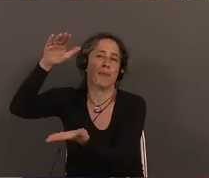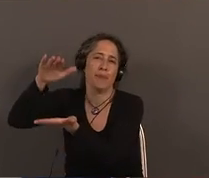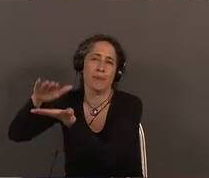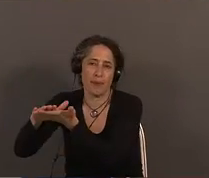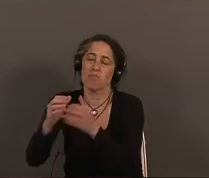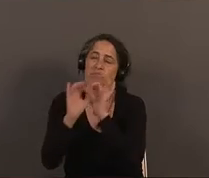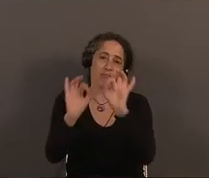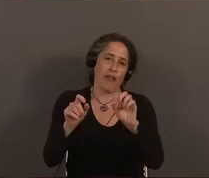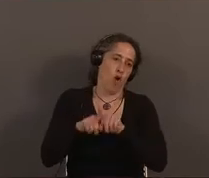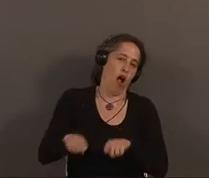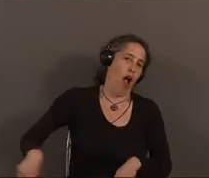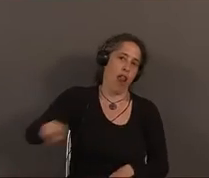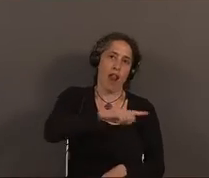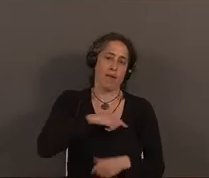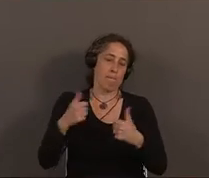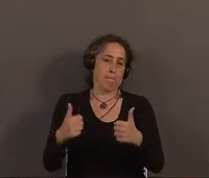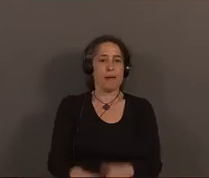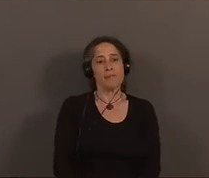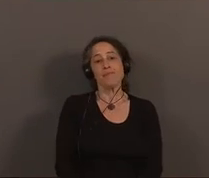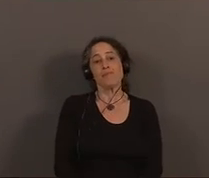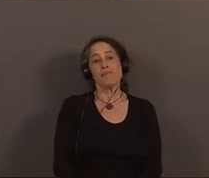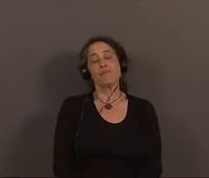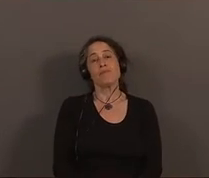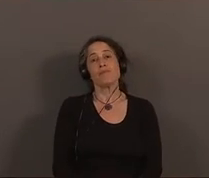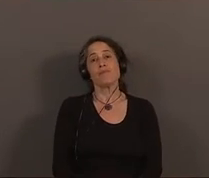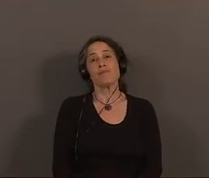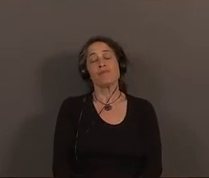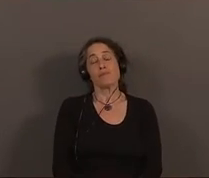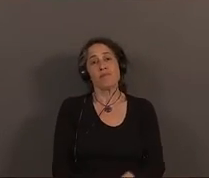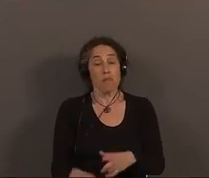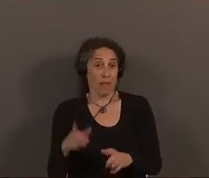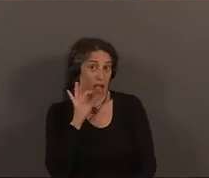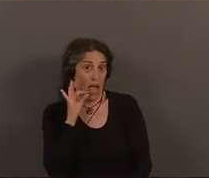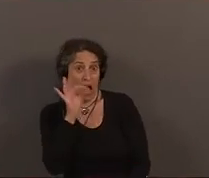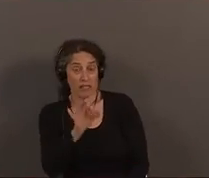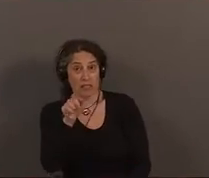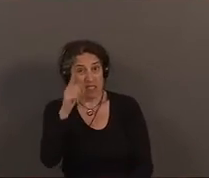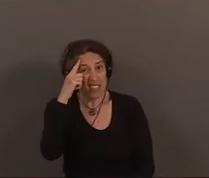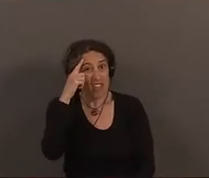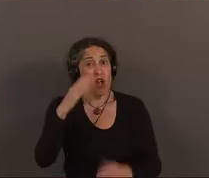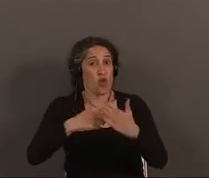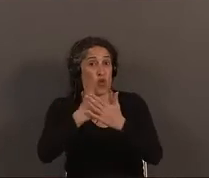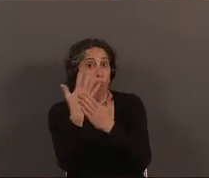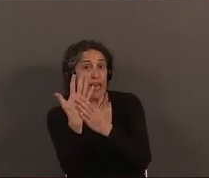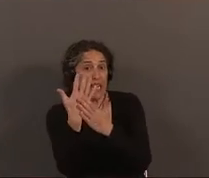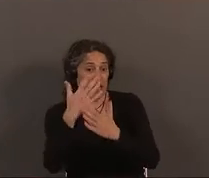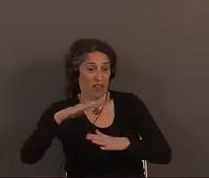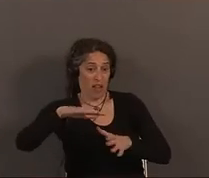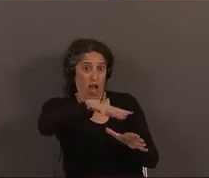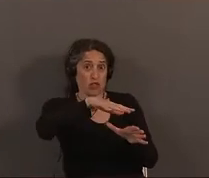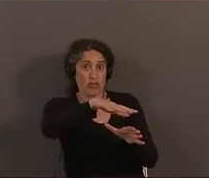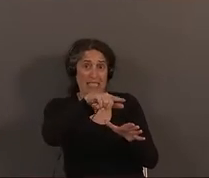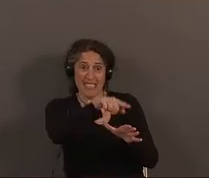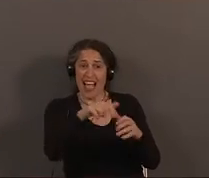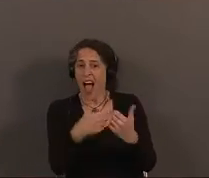everyone. But will it be more difficult for Nordic operators, as indeed the movement in the summer tends